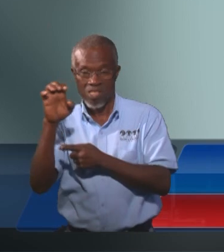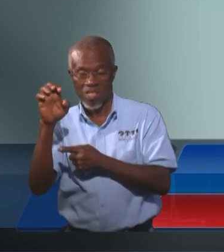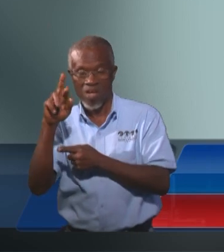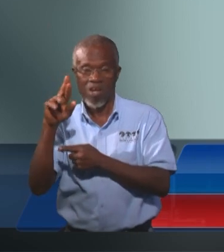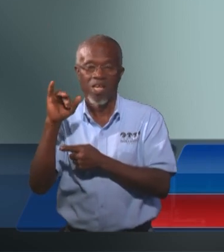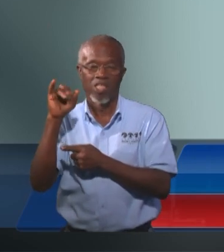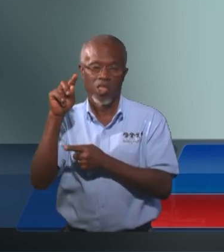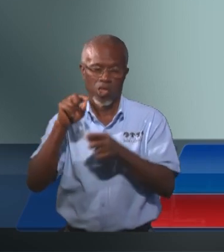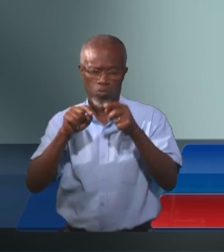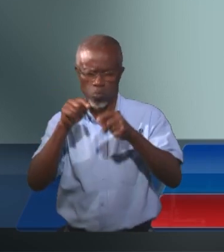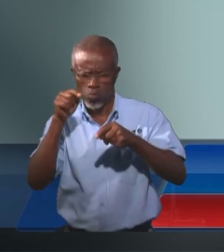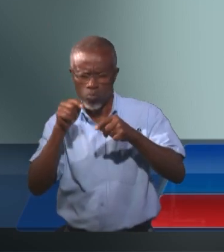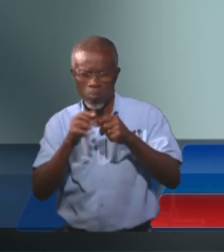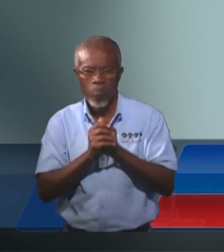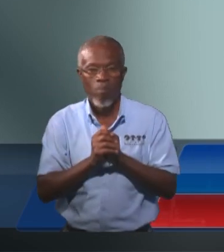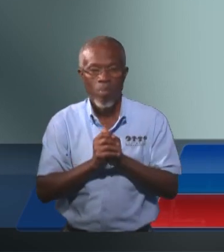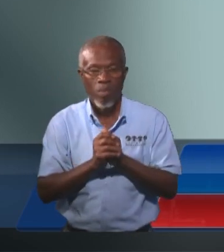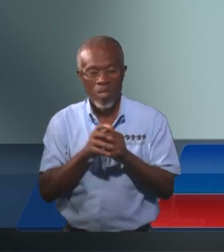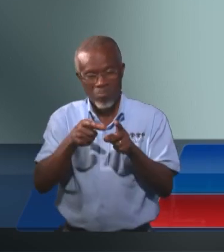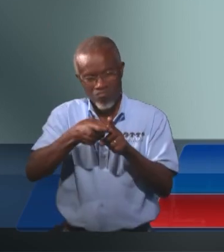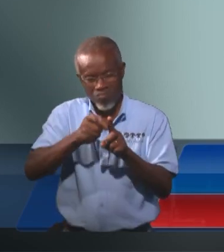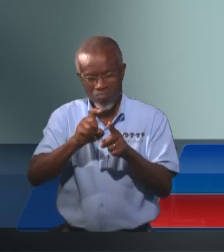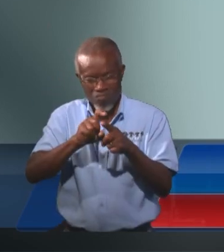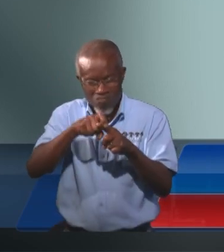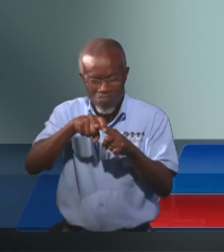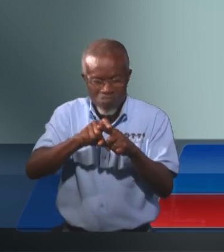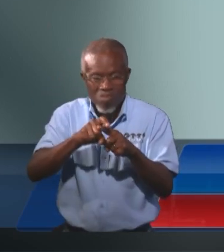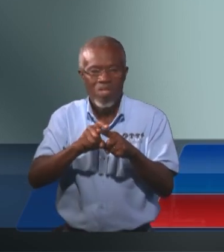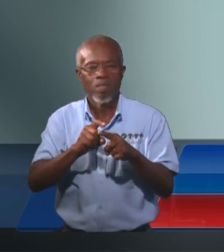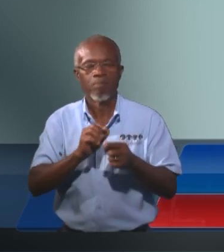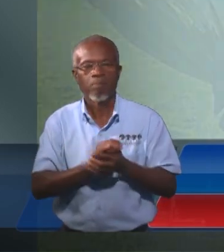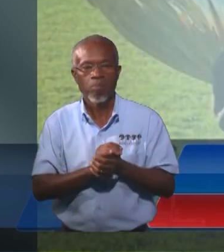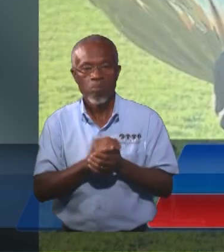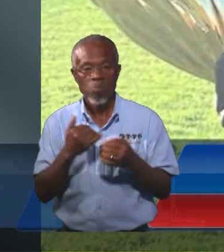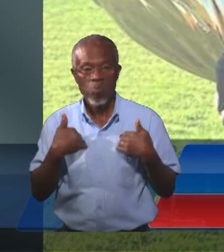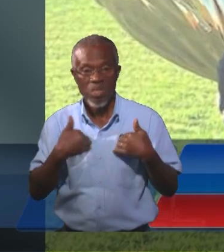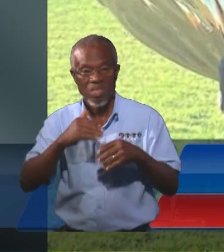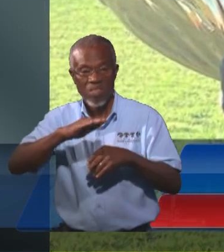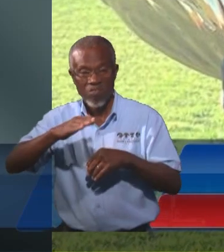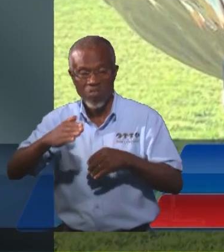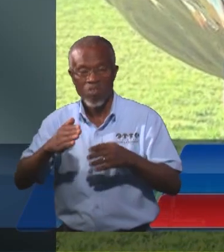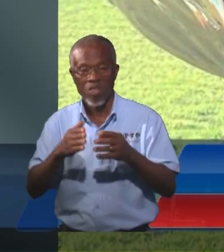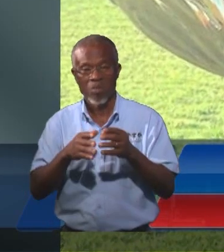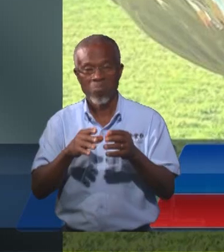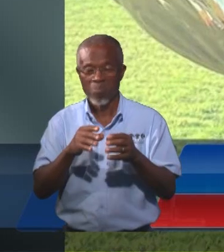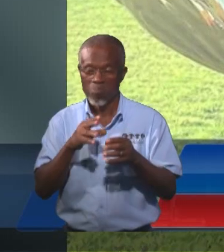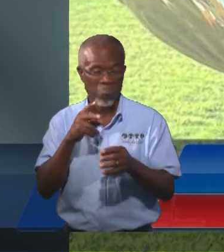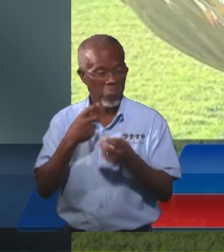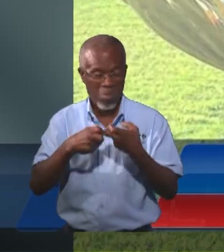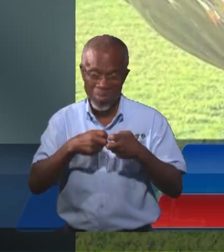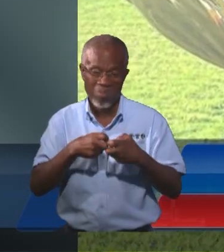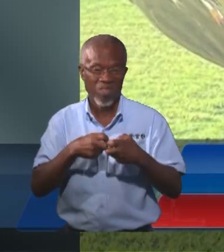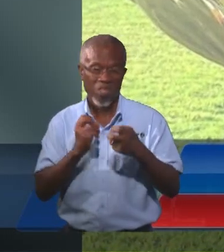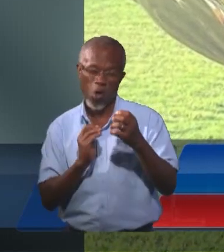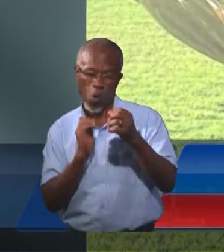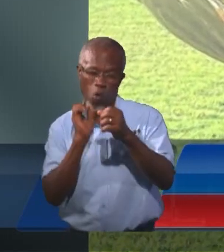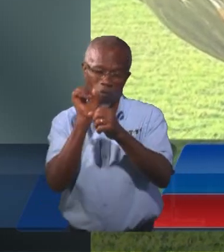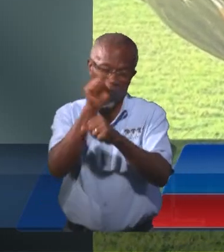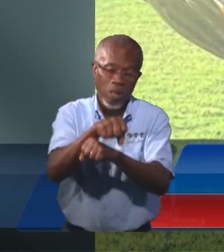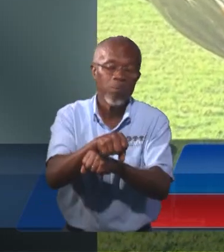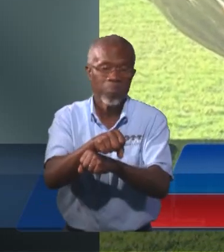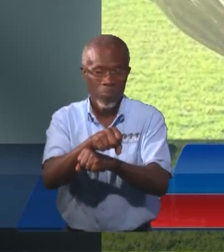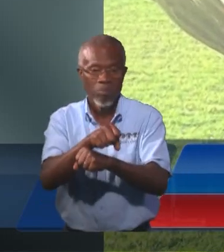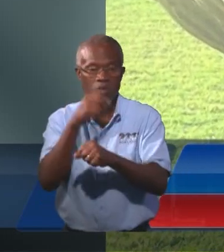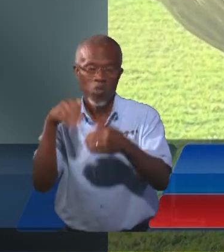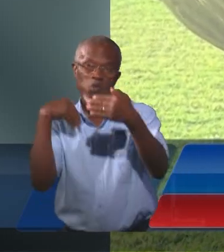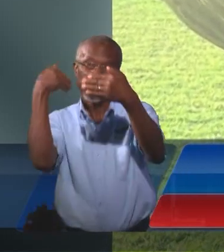the easiest, as Malachi has had several hurdles to overcome in his pursuit of a better life, including funding his tuition in